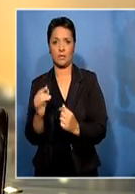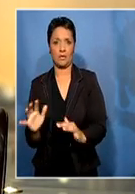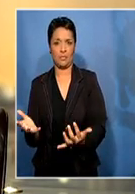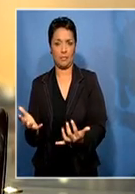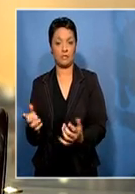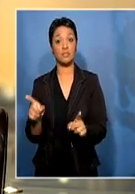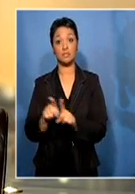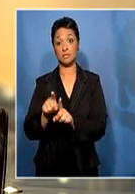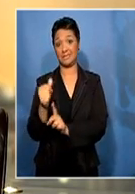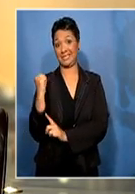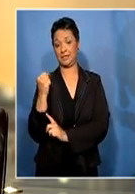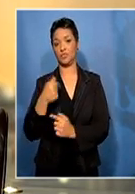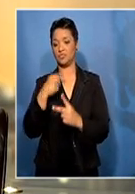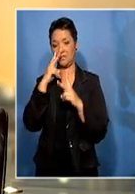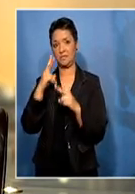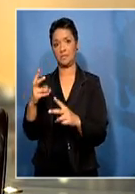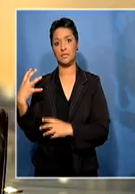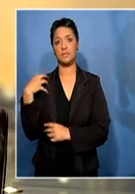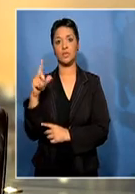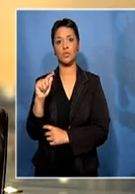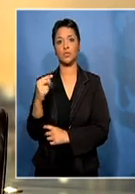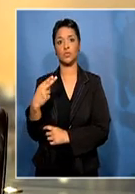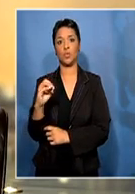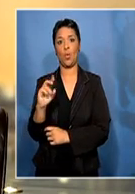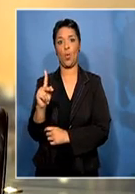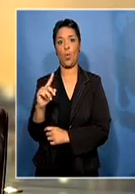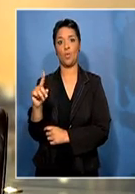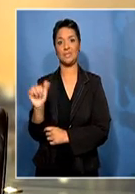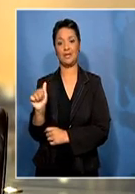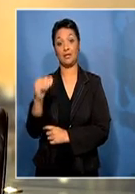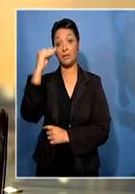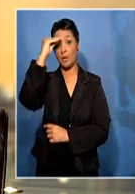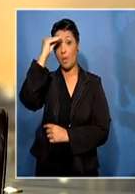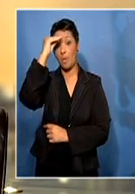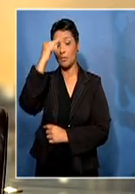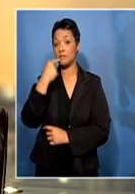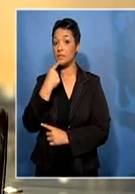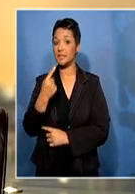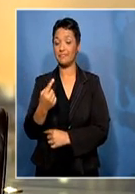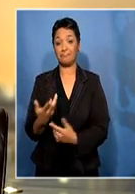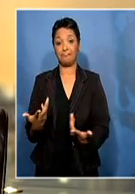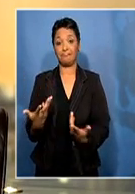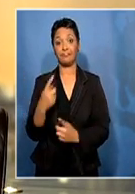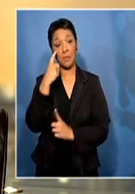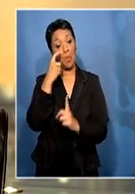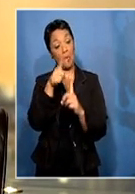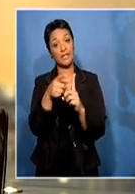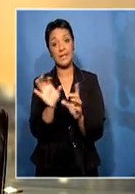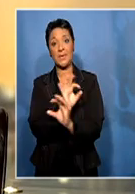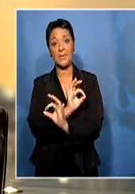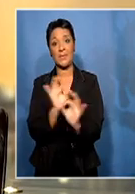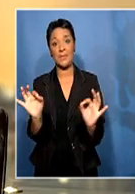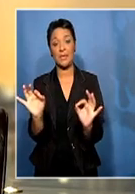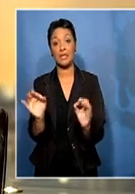we were with the minister at Thokoza. The investigating officers indicated that there are no witnesses, or some they